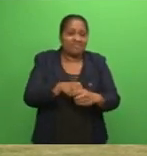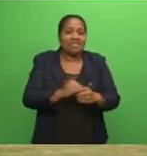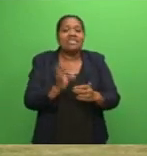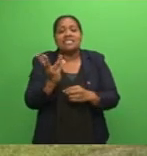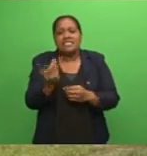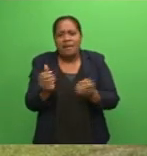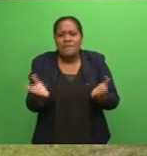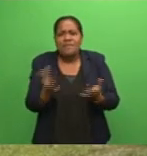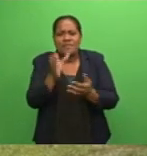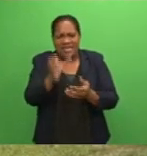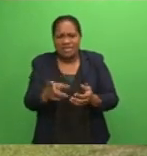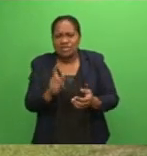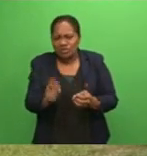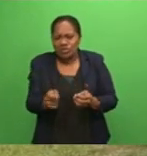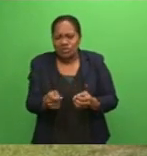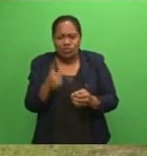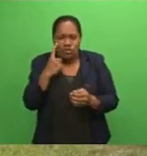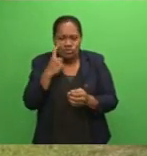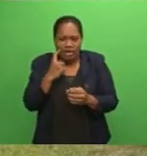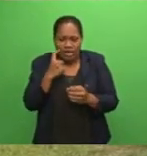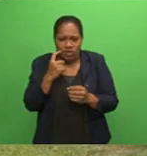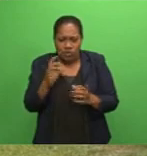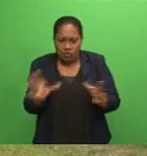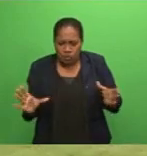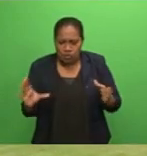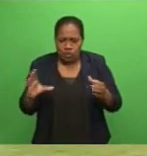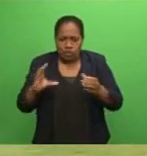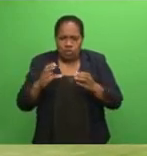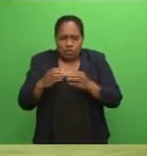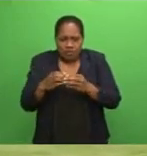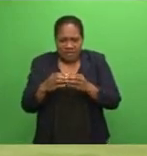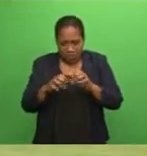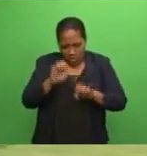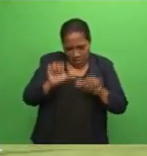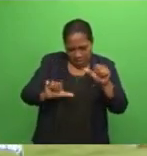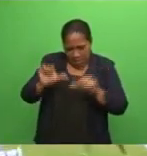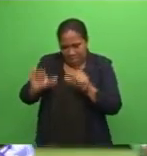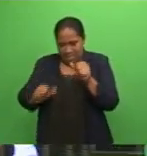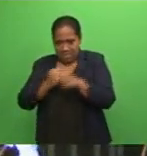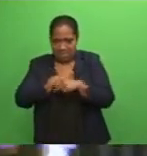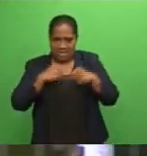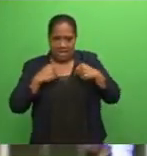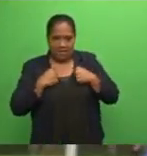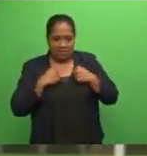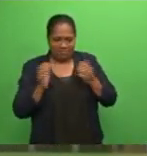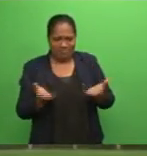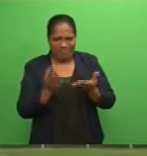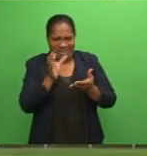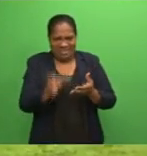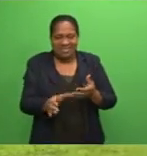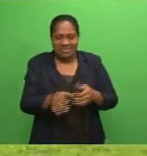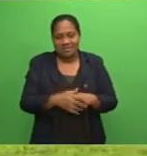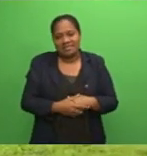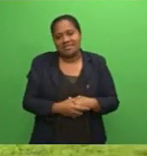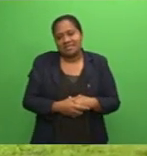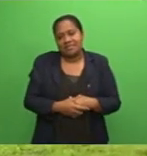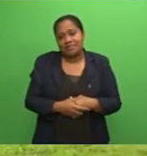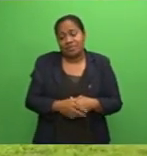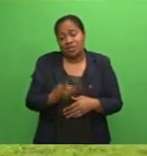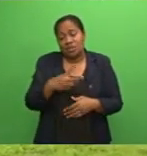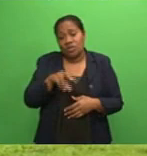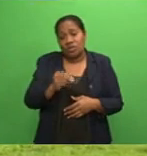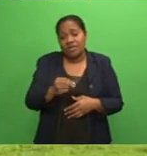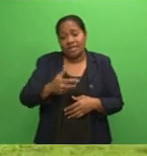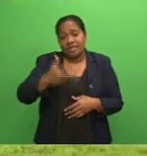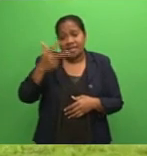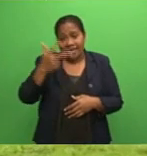so we are trying to build some combinations. We are just testing our players. The Blues last lifted the season title in 2018, and